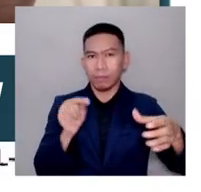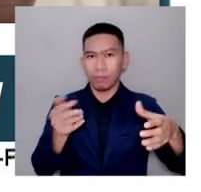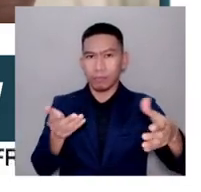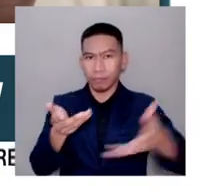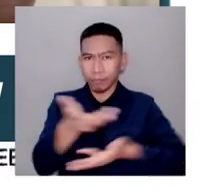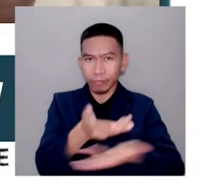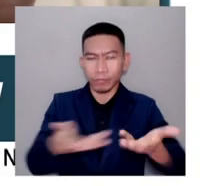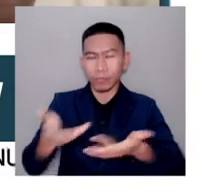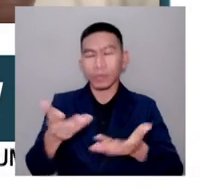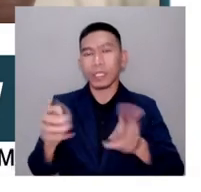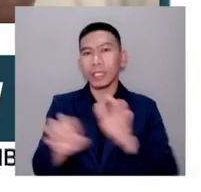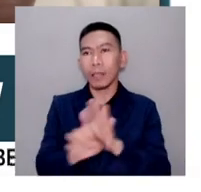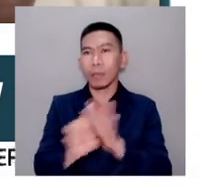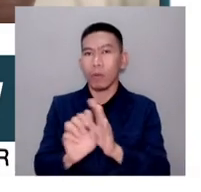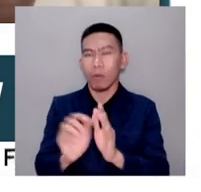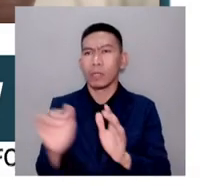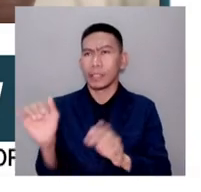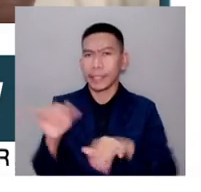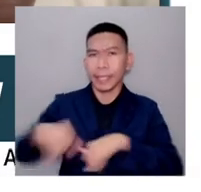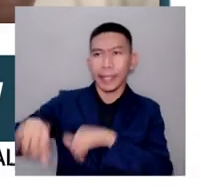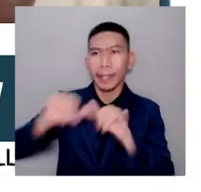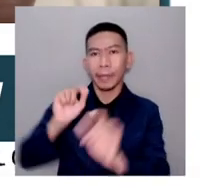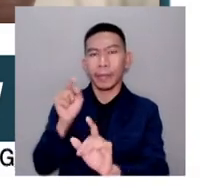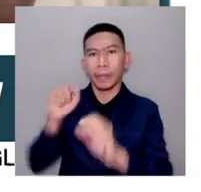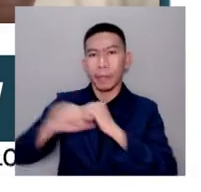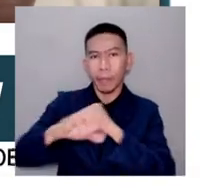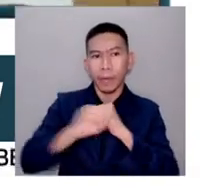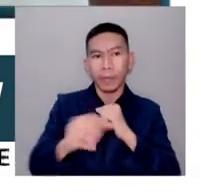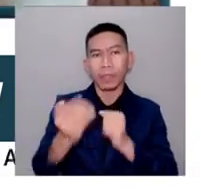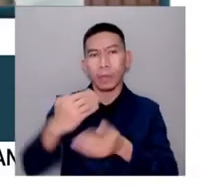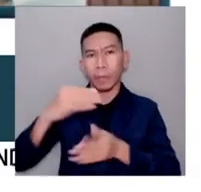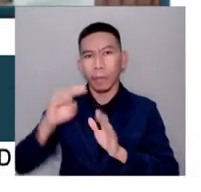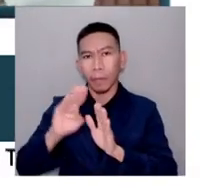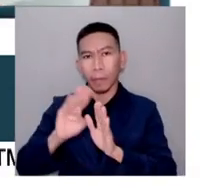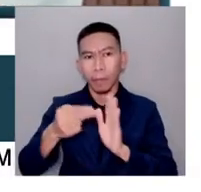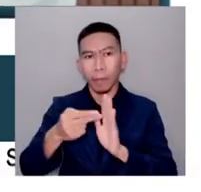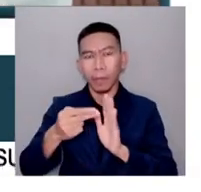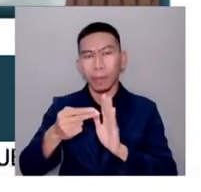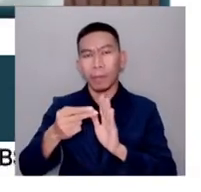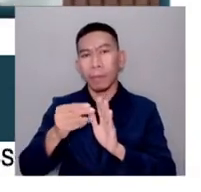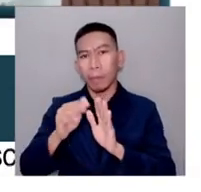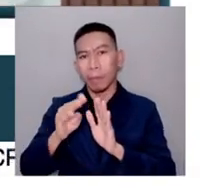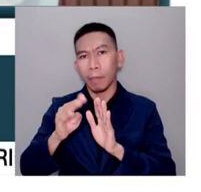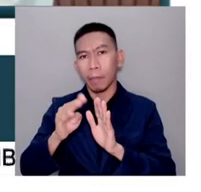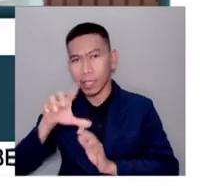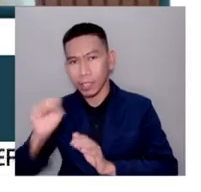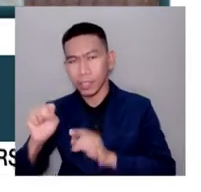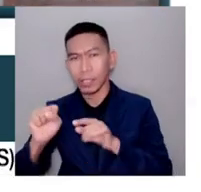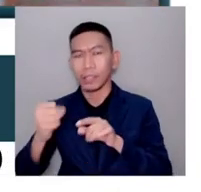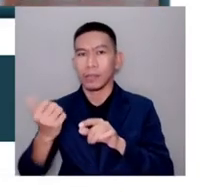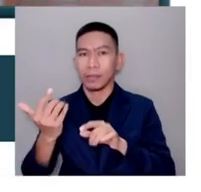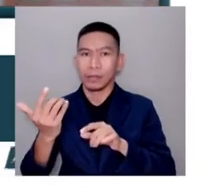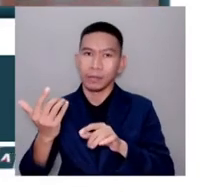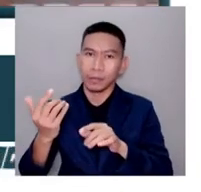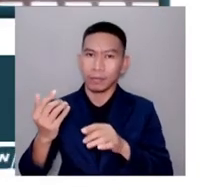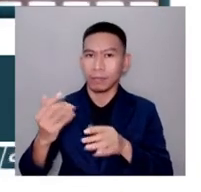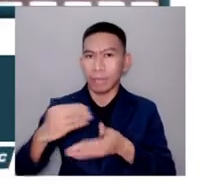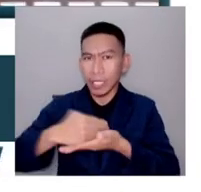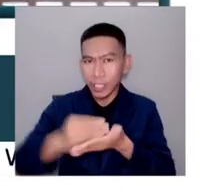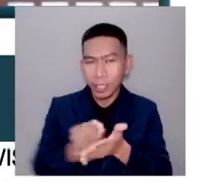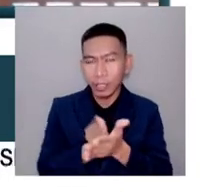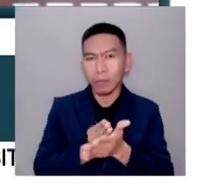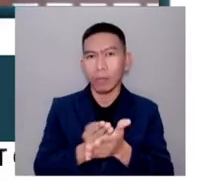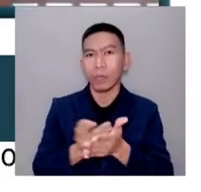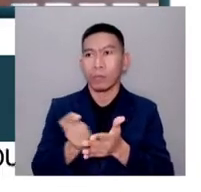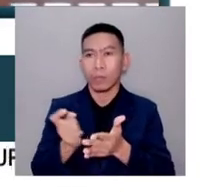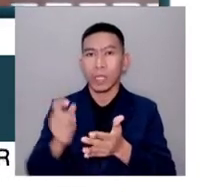sa resolutions, sa budget interventions, kayang-kaya naming magkaisa para